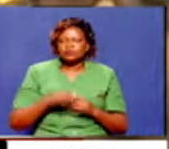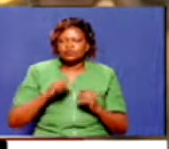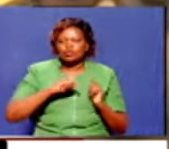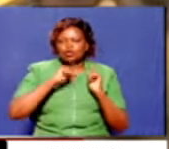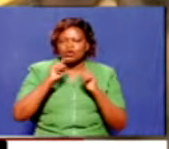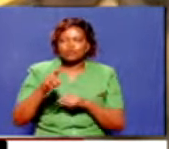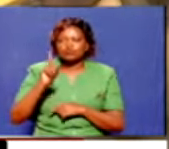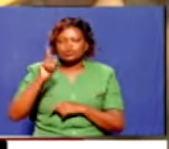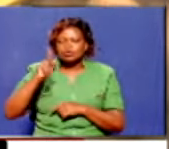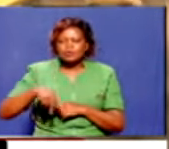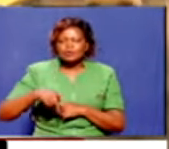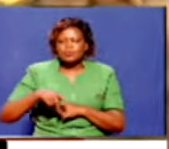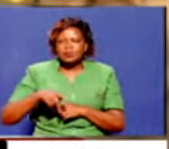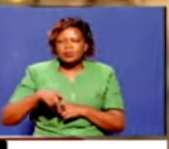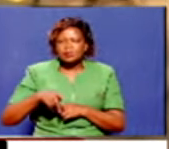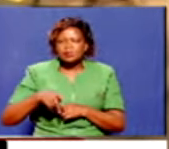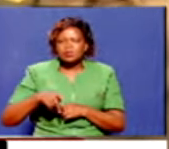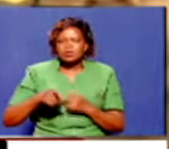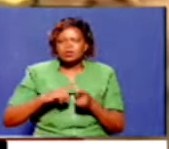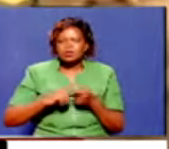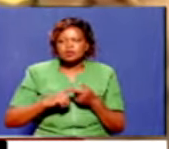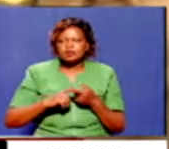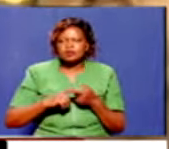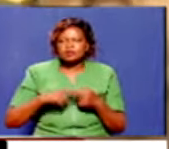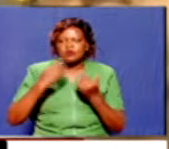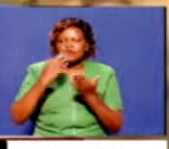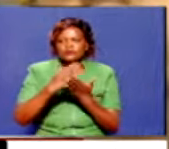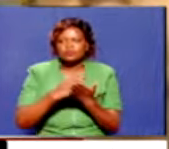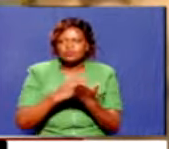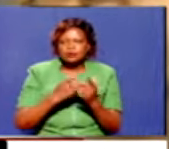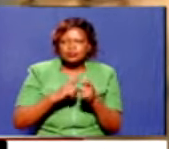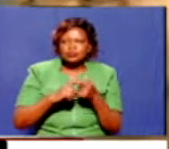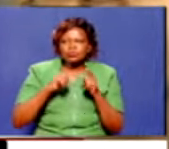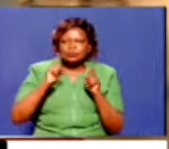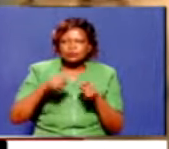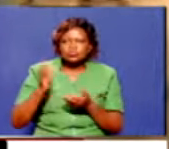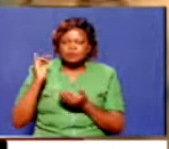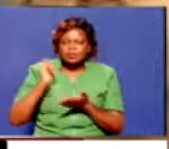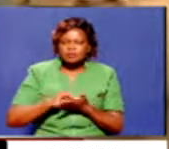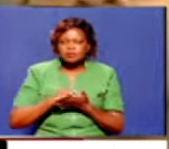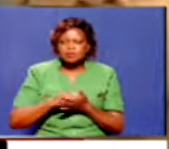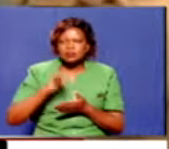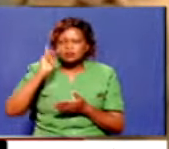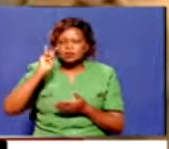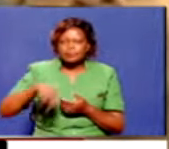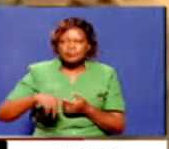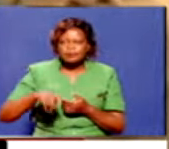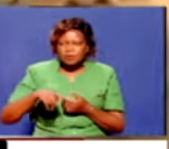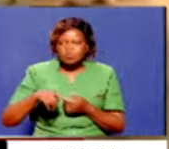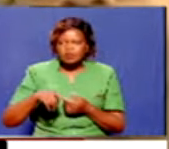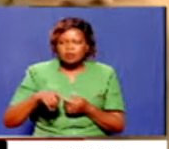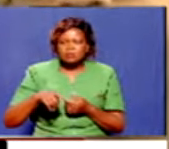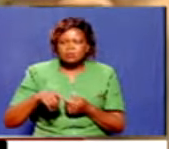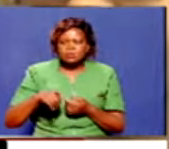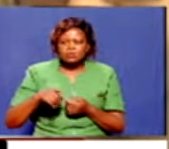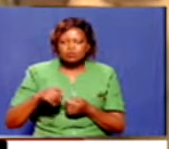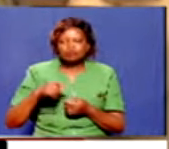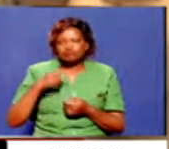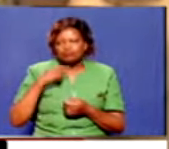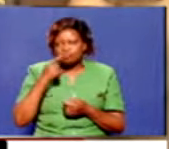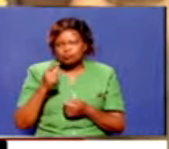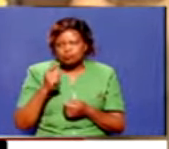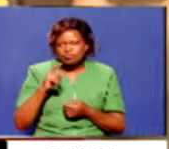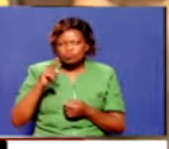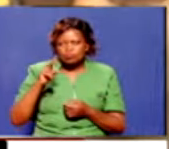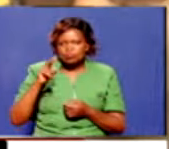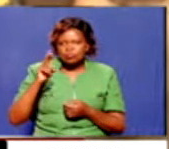Criminal Investigation to record statements, and we shall expect the Director of Public Prosecution to summon one Nurdin